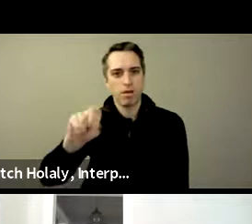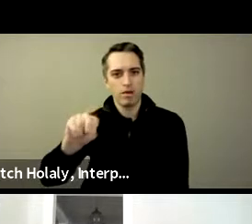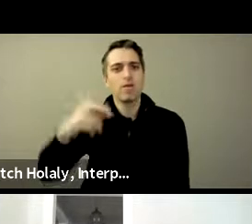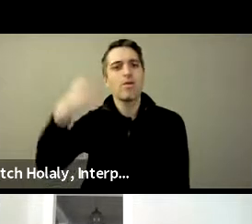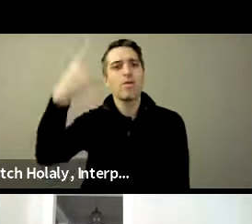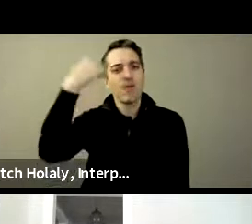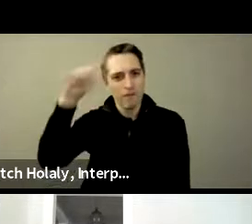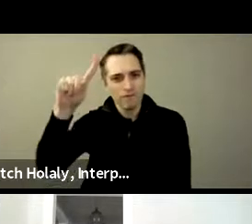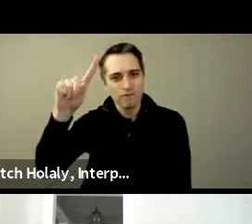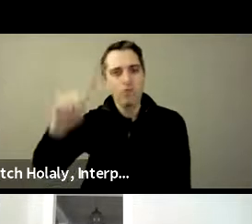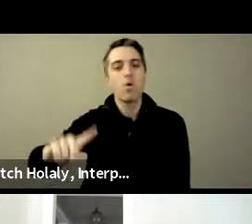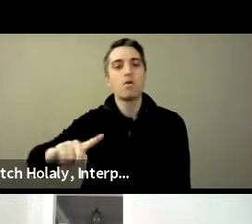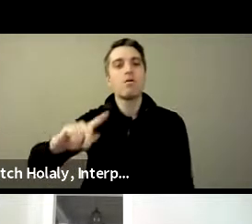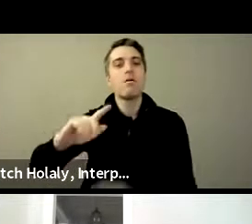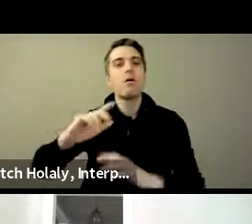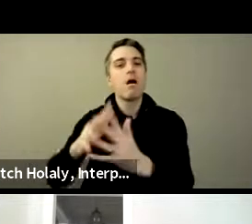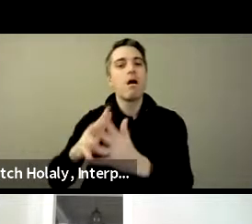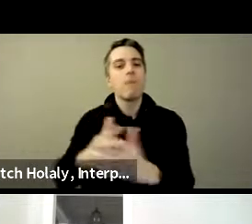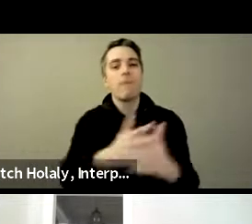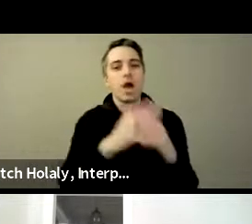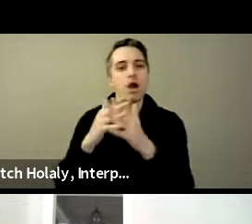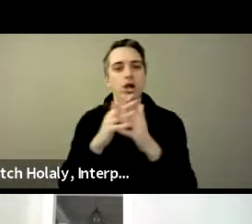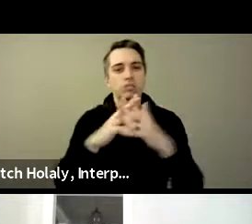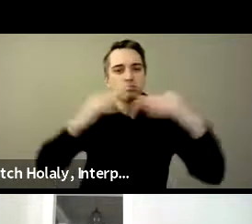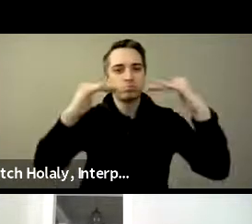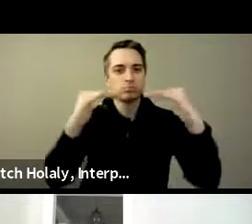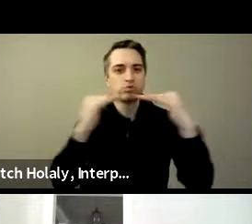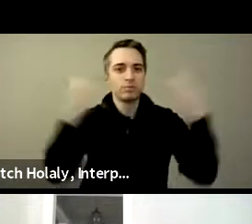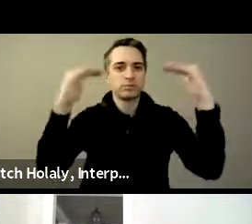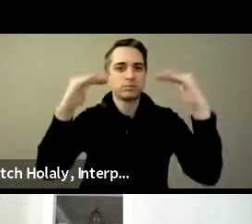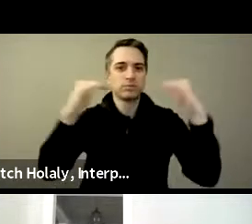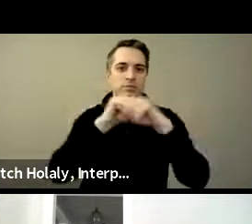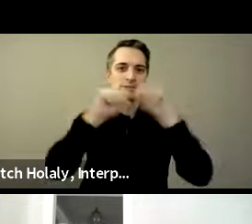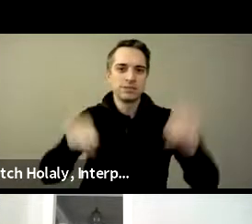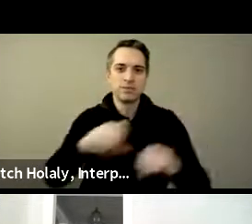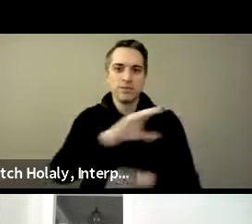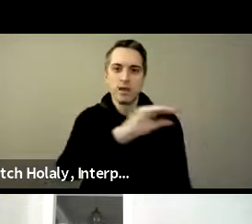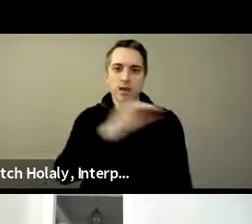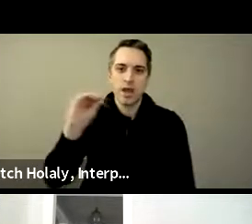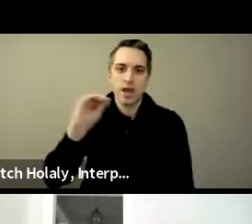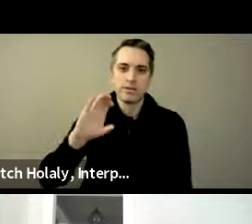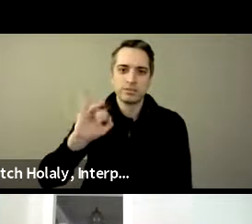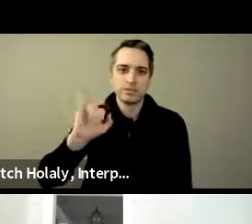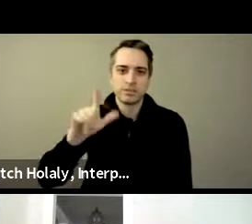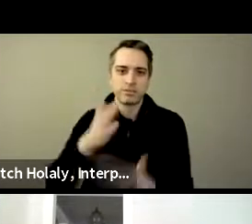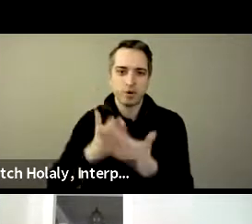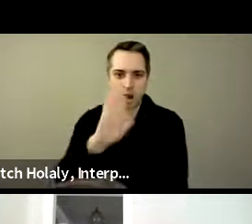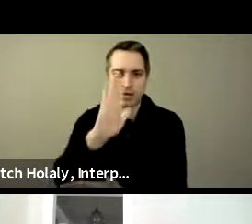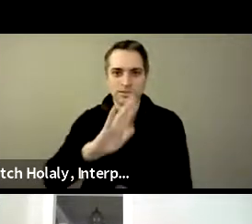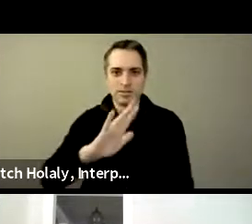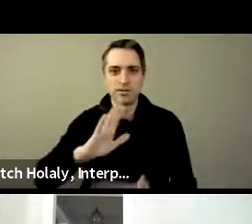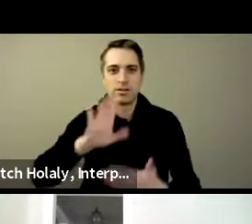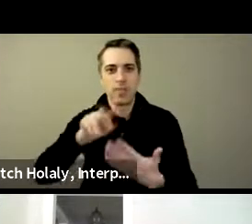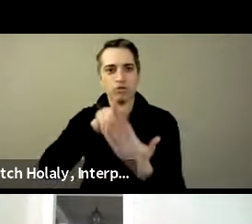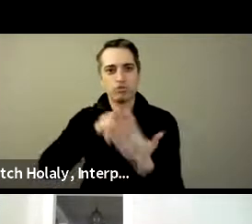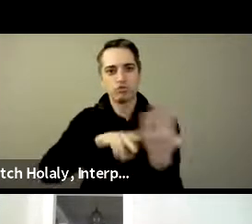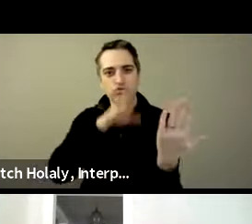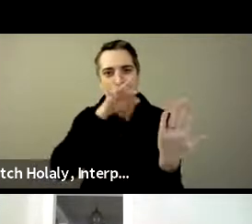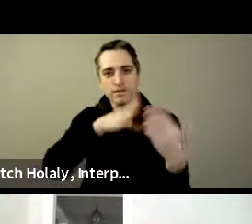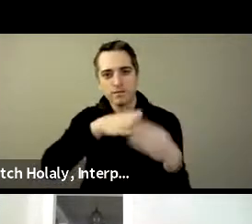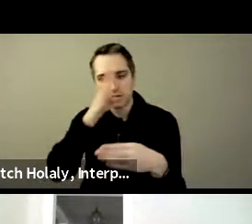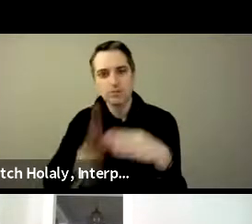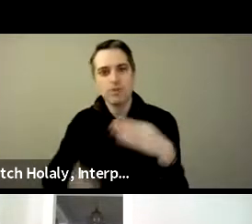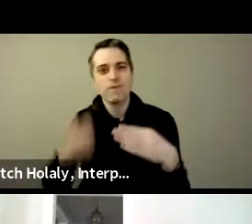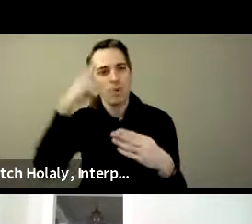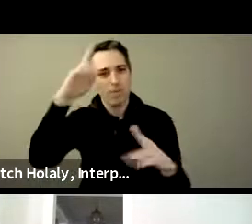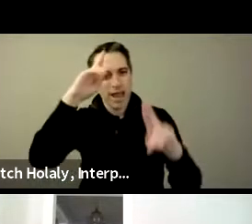justice system and the cause of civil rights. That concludes the reading, Madam Chair, of the tribute to the